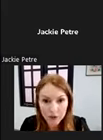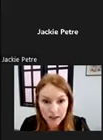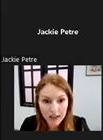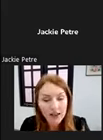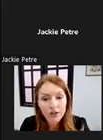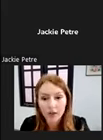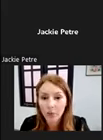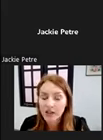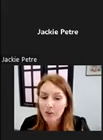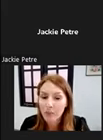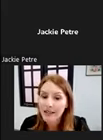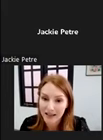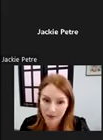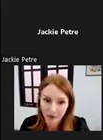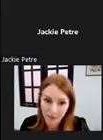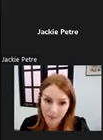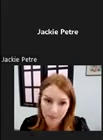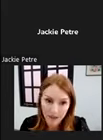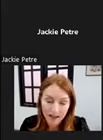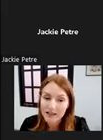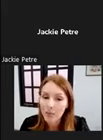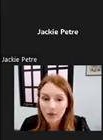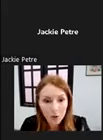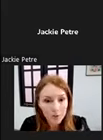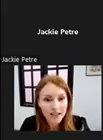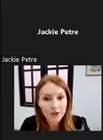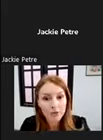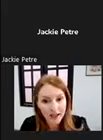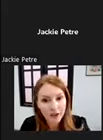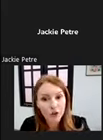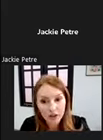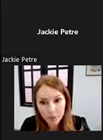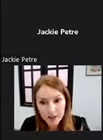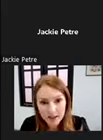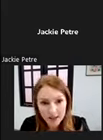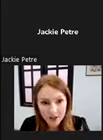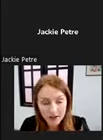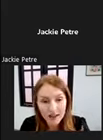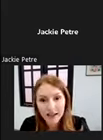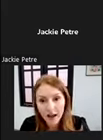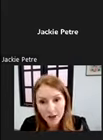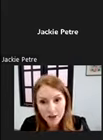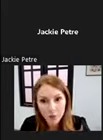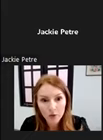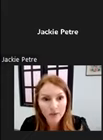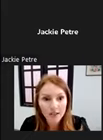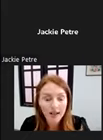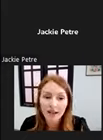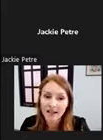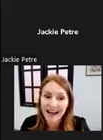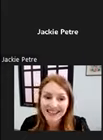of your screen, so that we don't miss any of them. Some of them will be answered in writing during the presentation, and others will